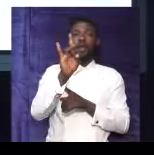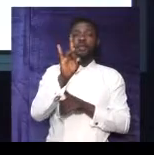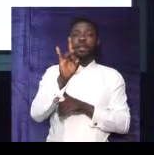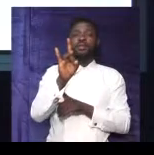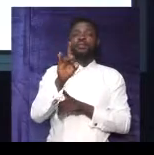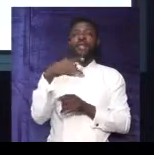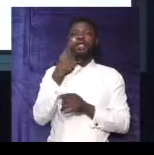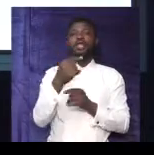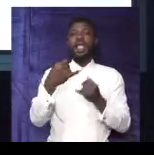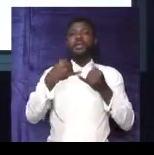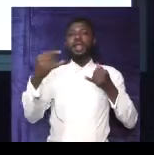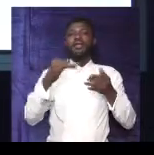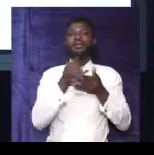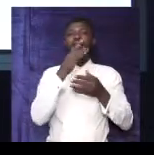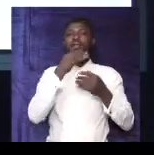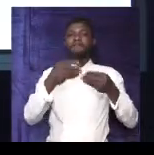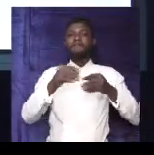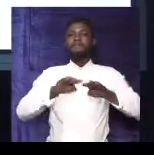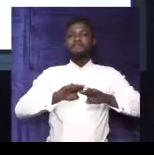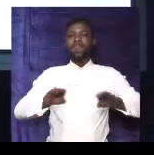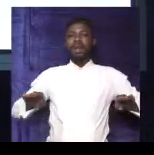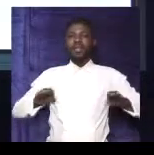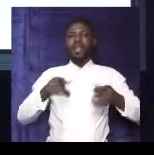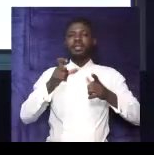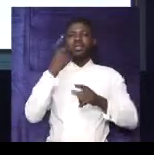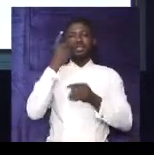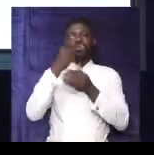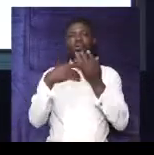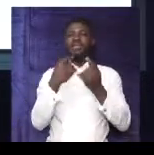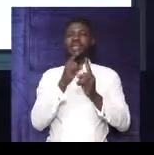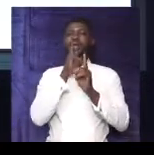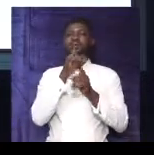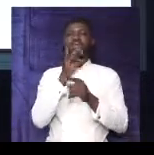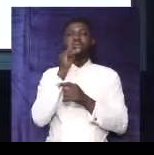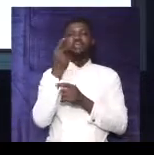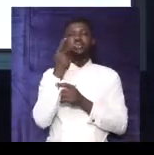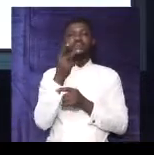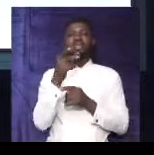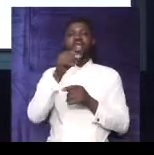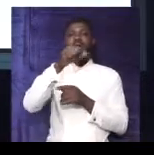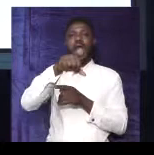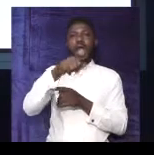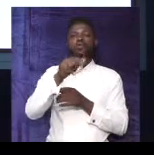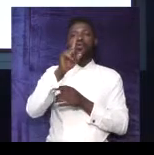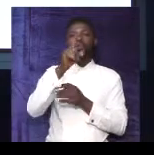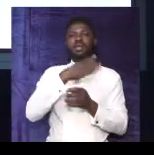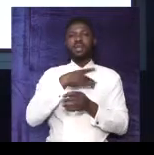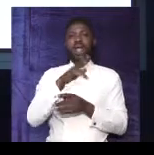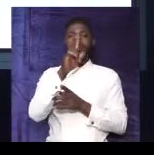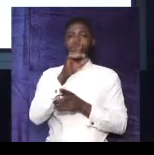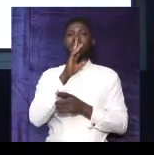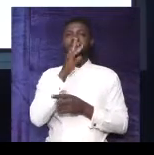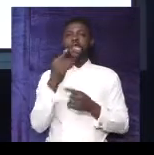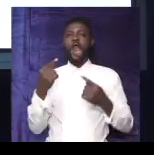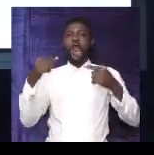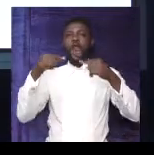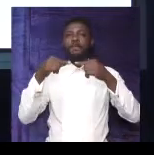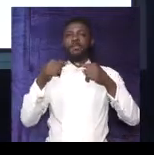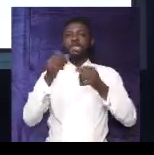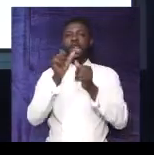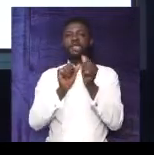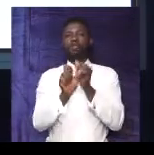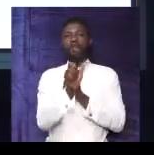identify the lines that are parallel. Let's see what the answer is looking like. Angles 1 and 3 are